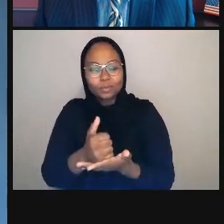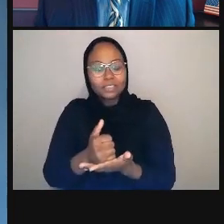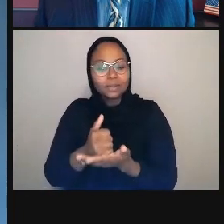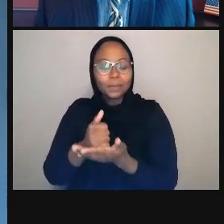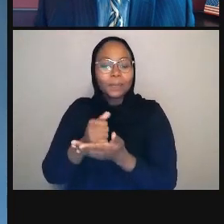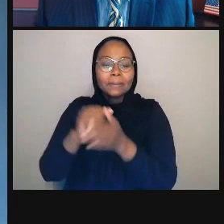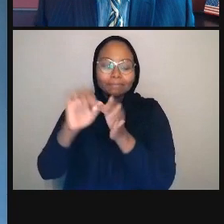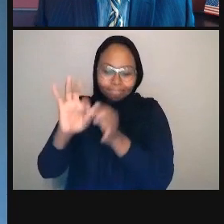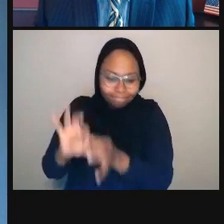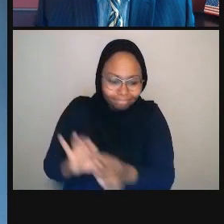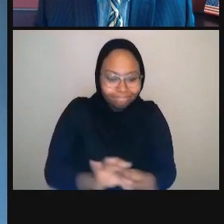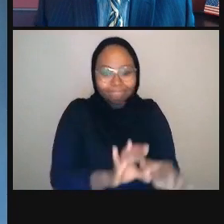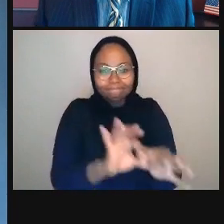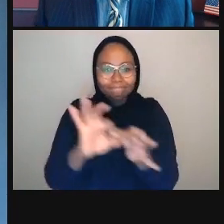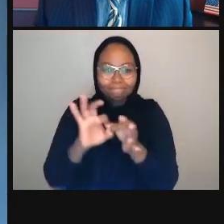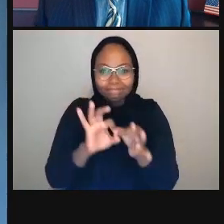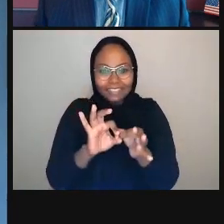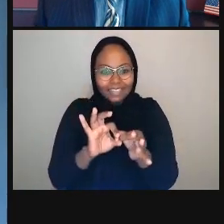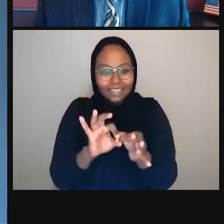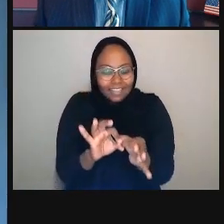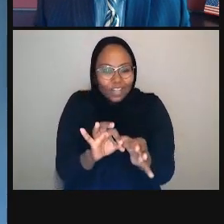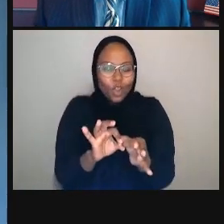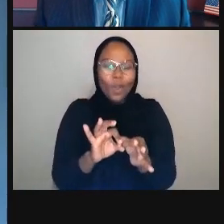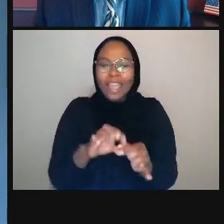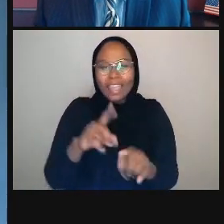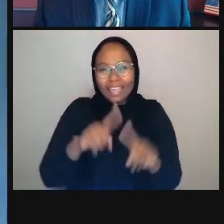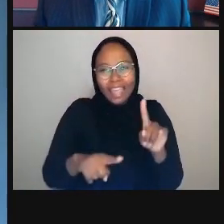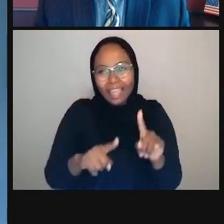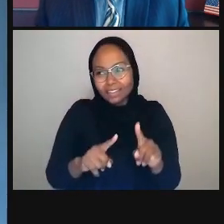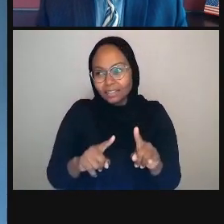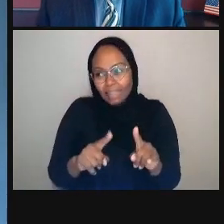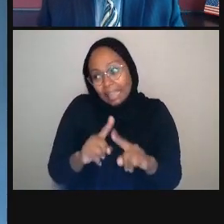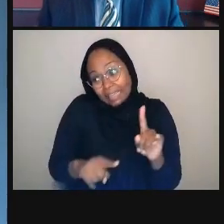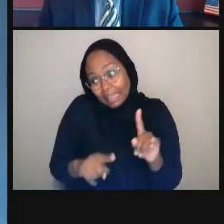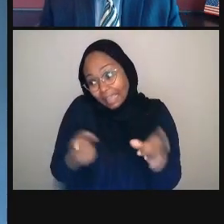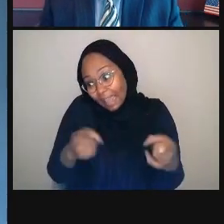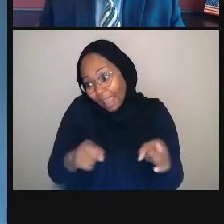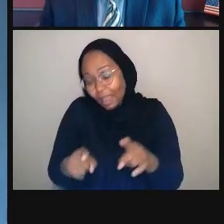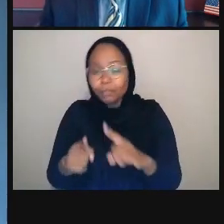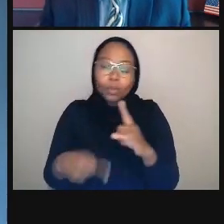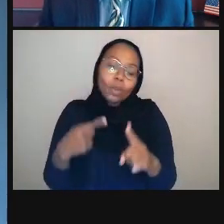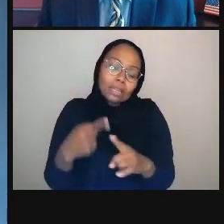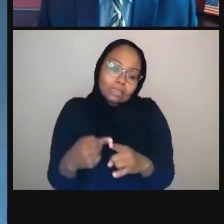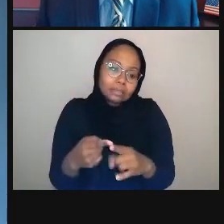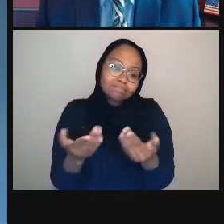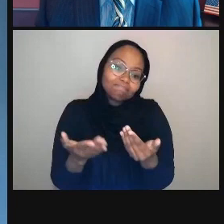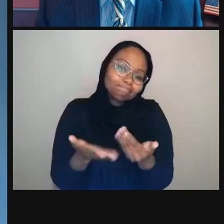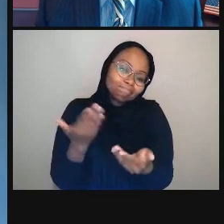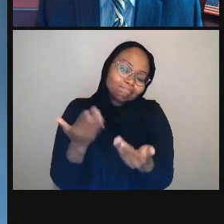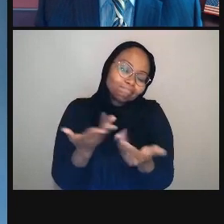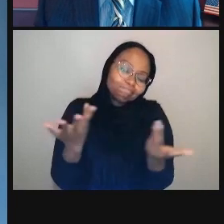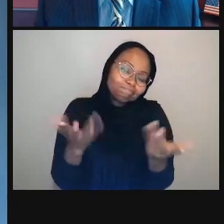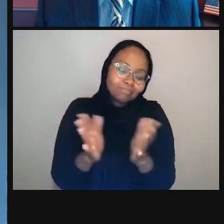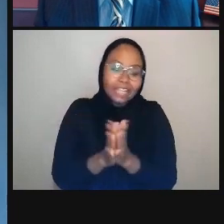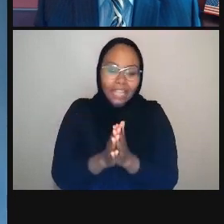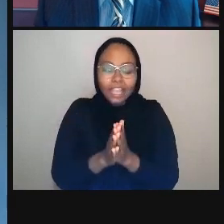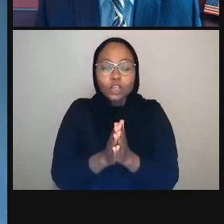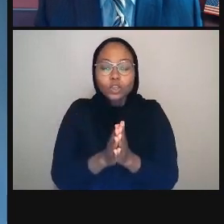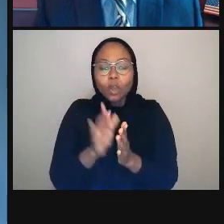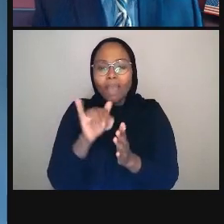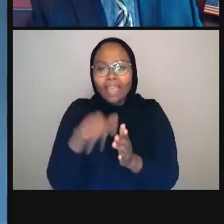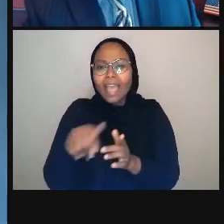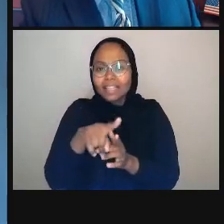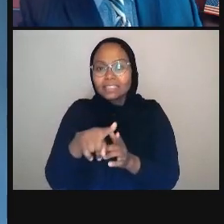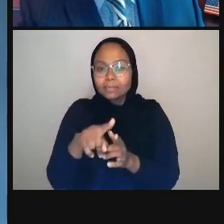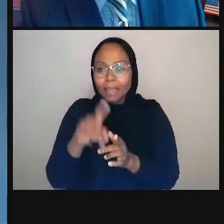be a marriage of convenience. It can't be something that happens just in the short term. This would just be more of the same. It has to be